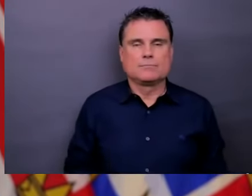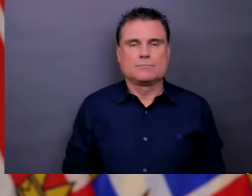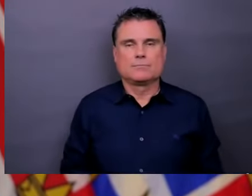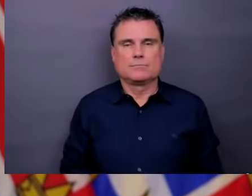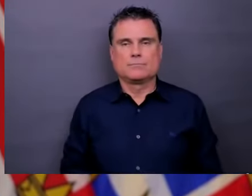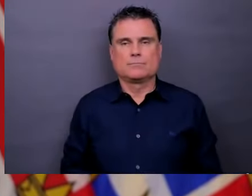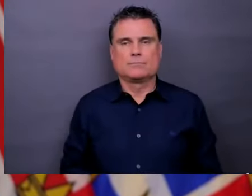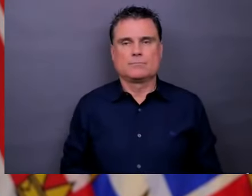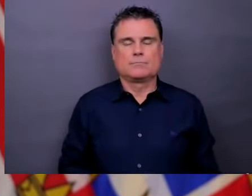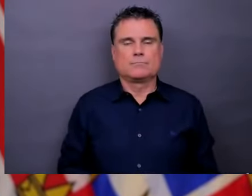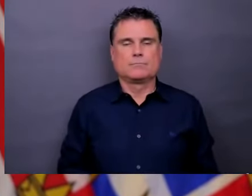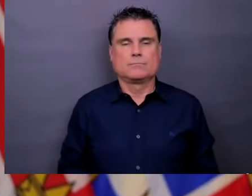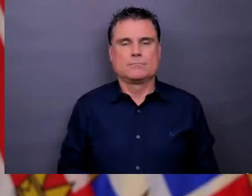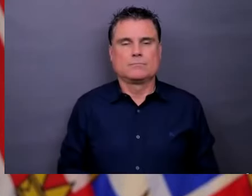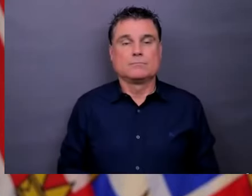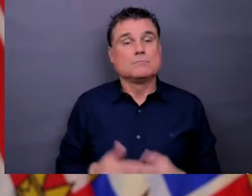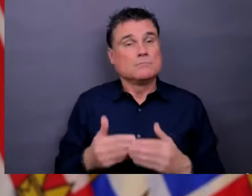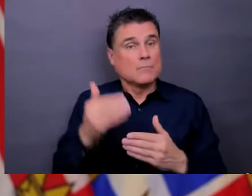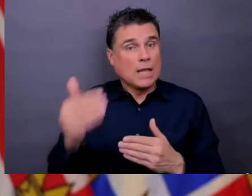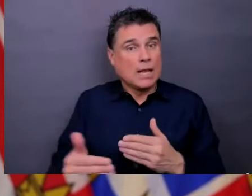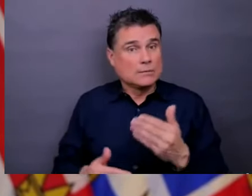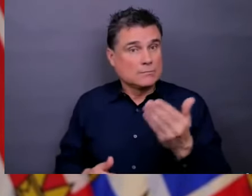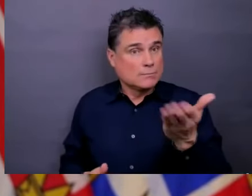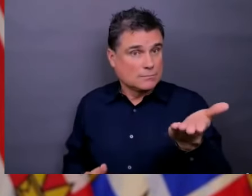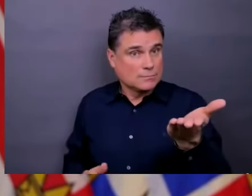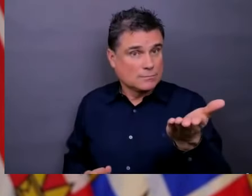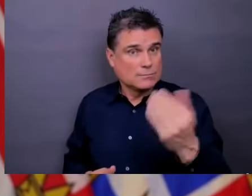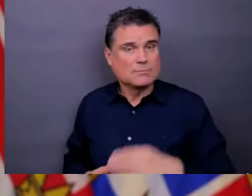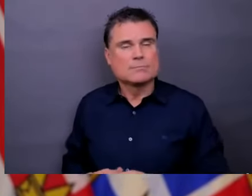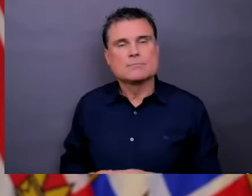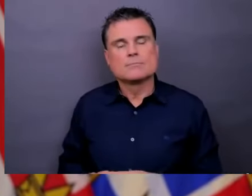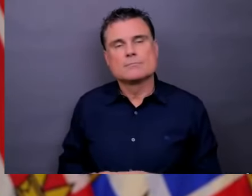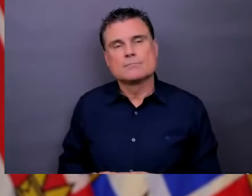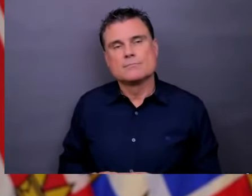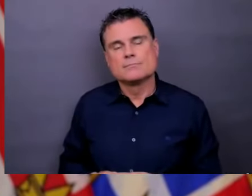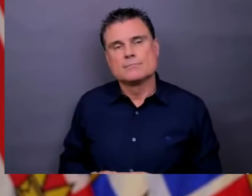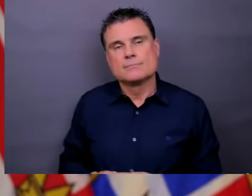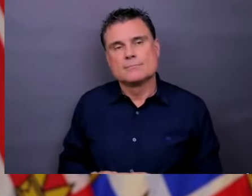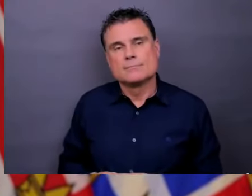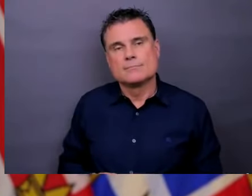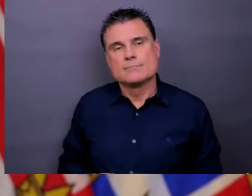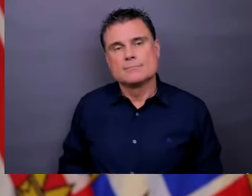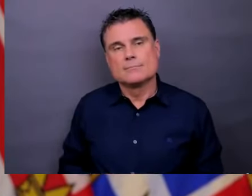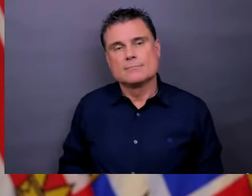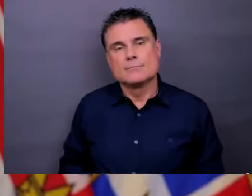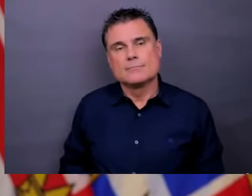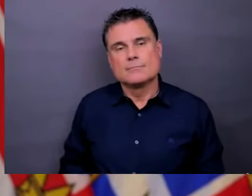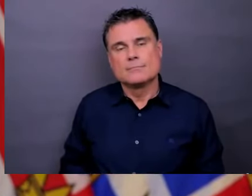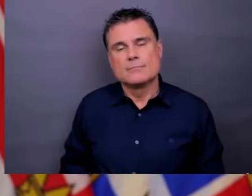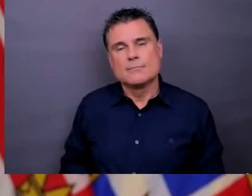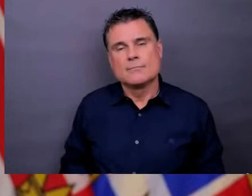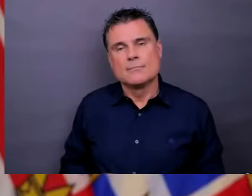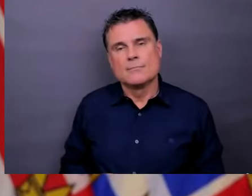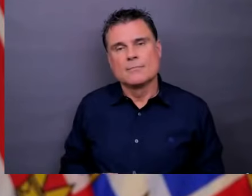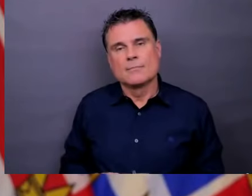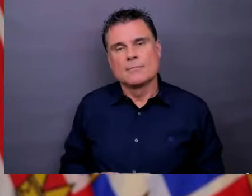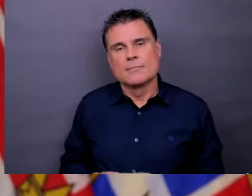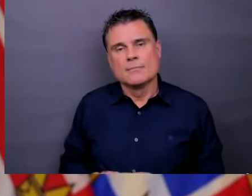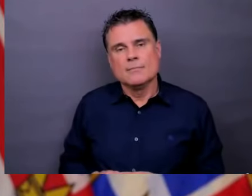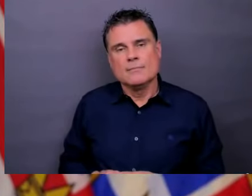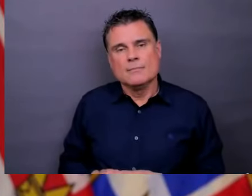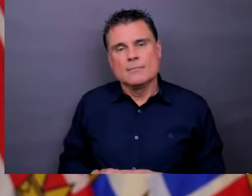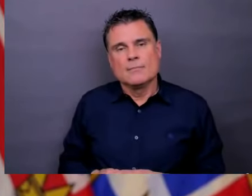Thank you, everyone. Dr. Henry, I was hoping to ask you that you touched on this a bit today, but with dozens more